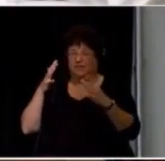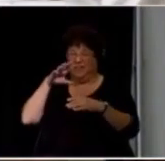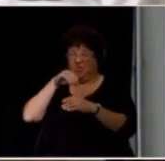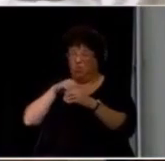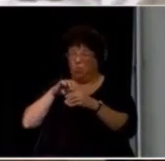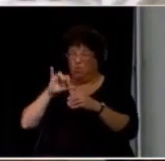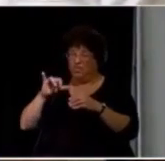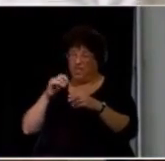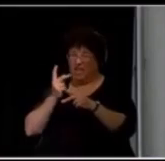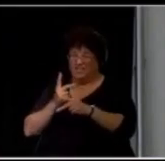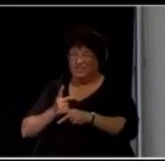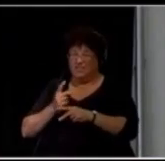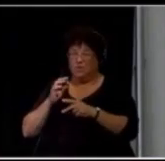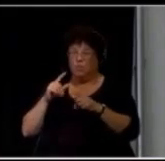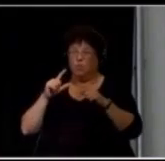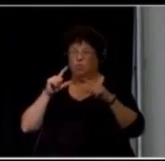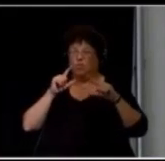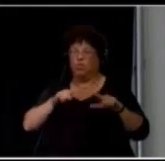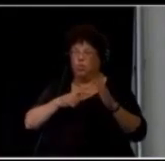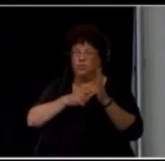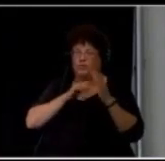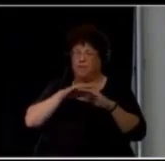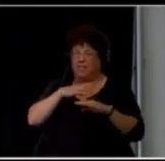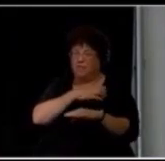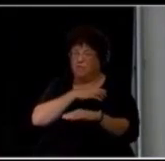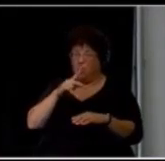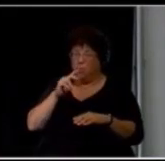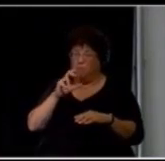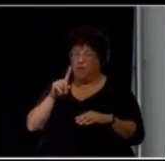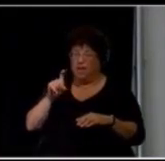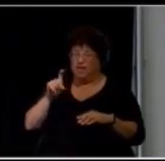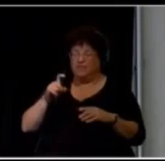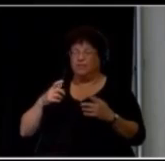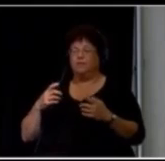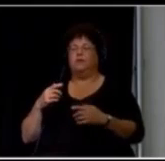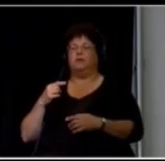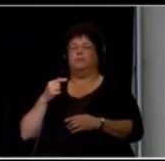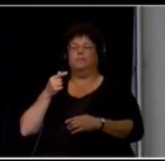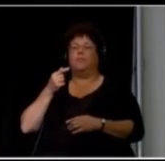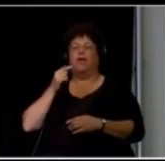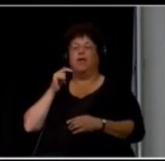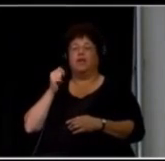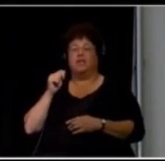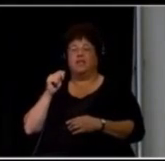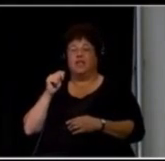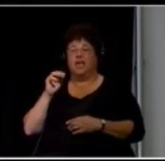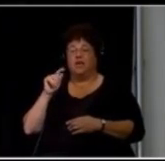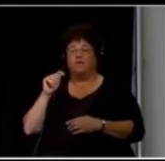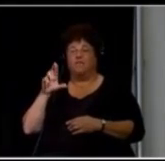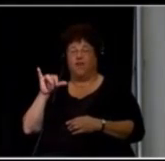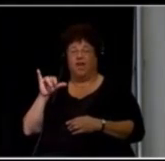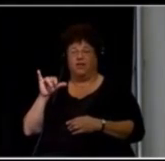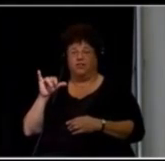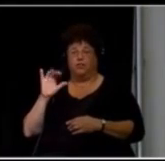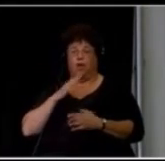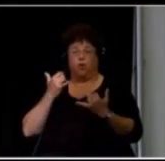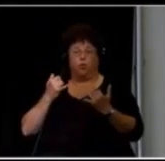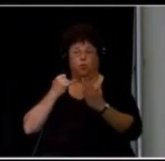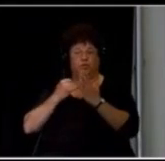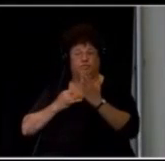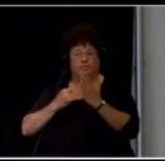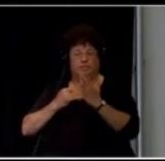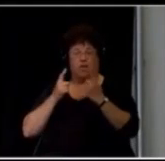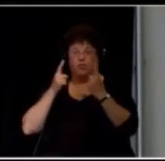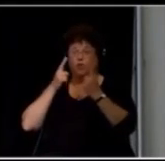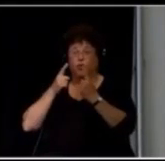it lower demand in the power packs? Or? Yeah, the Gigafactory is as currently designed, is intended to produce about